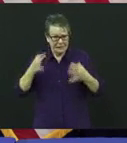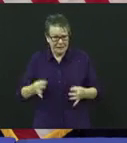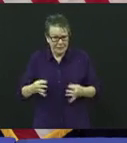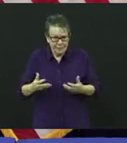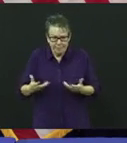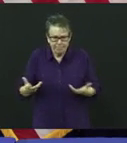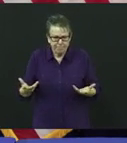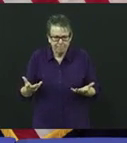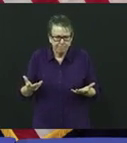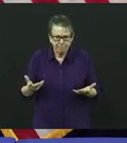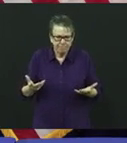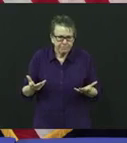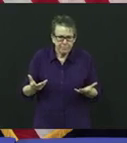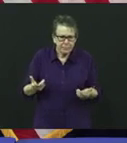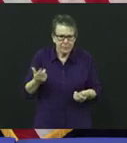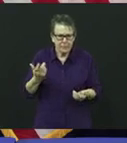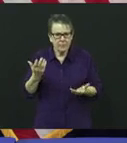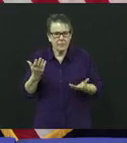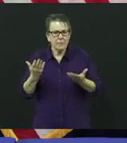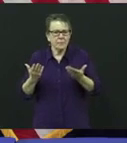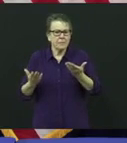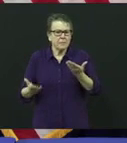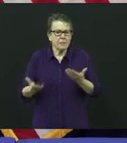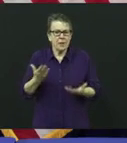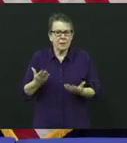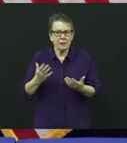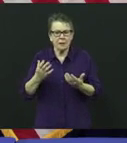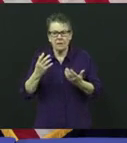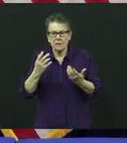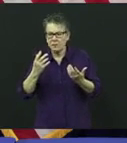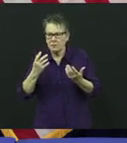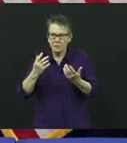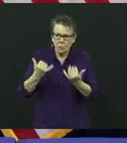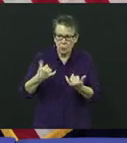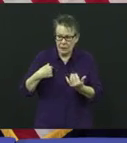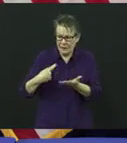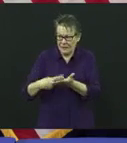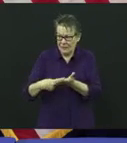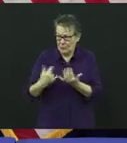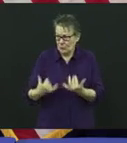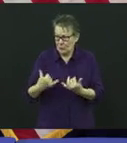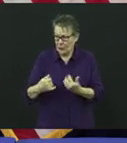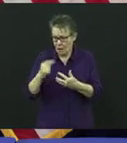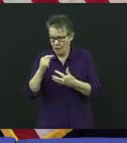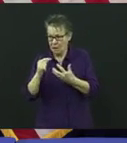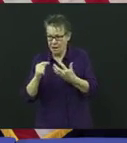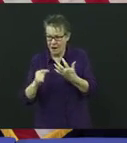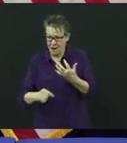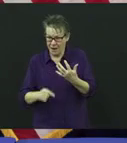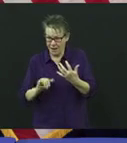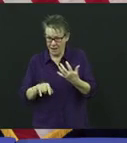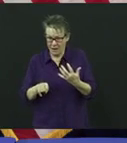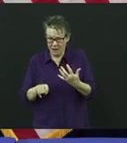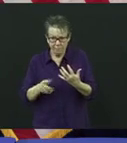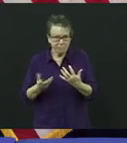we've been talking about today. I think folks should expect that schools are going to be closed for a meaningful period of time here.